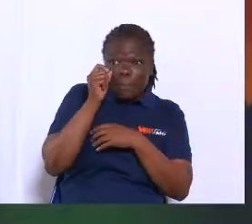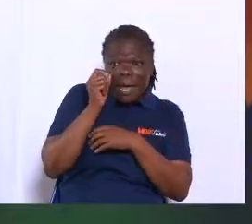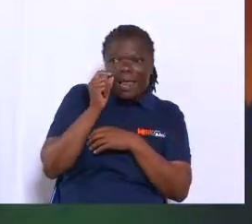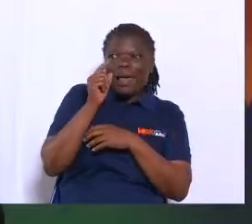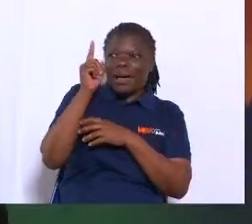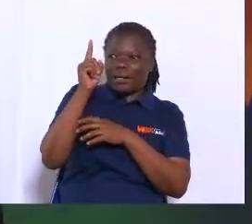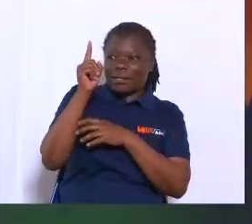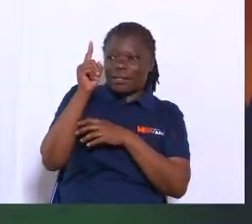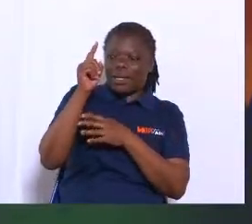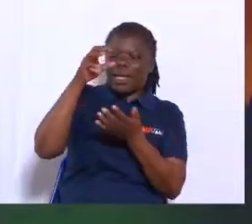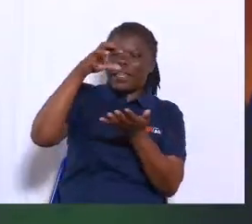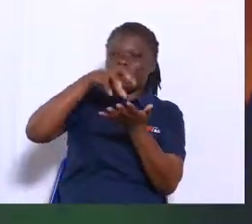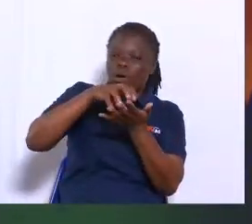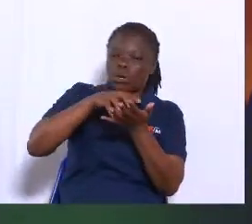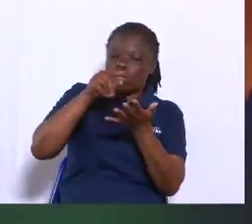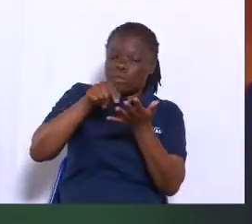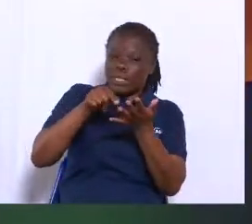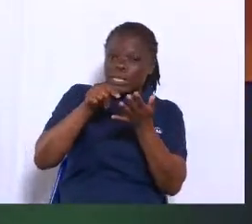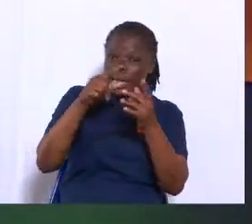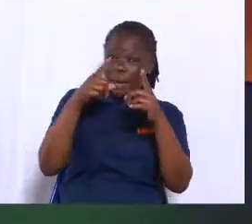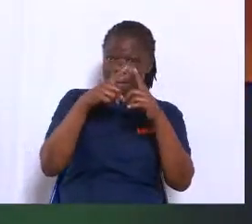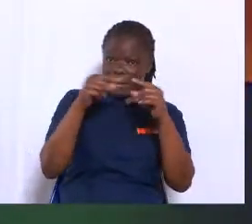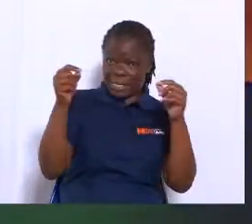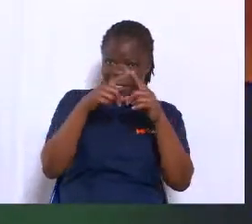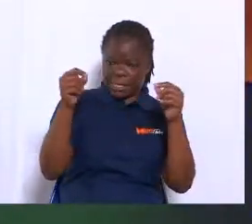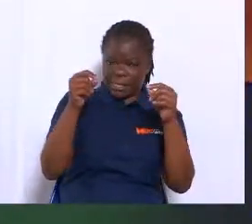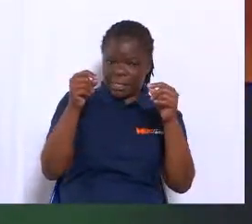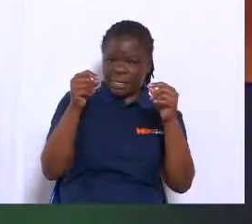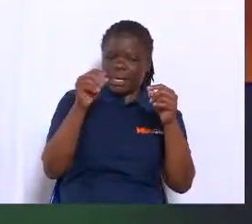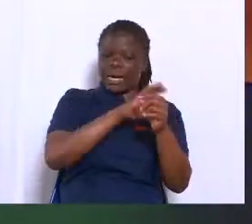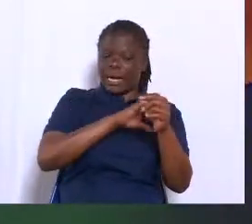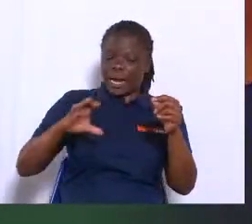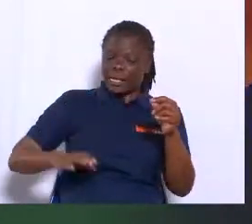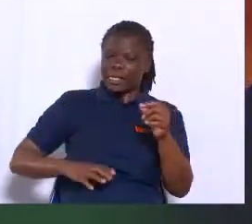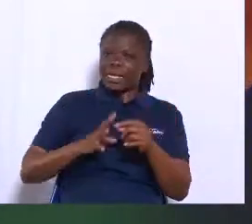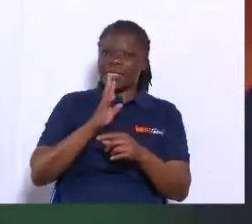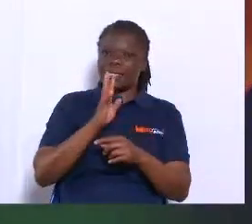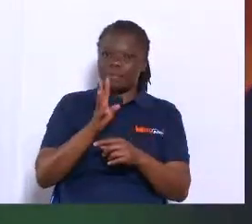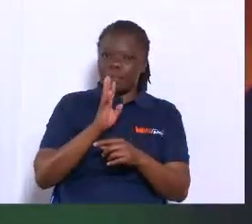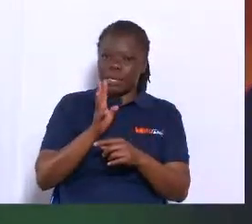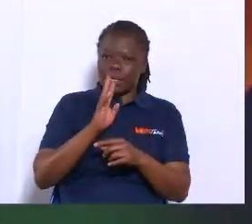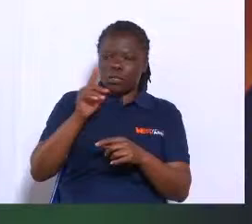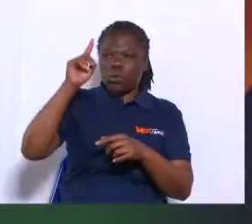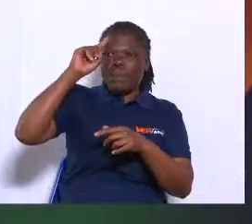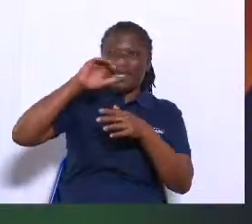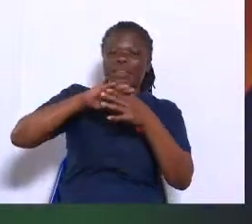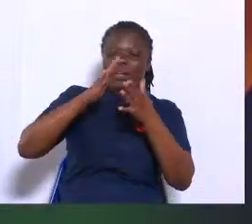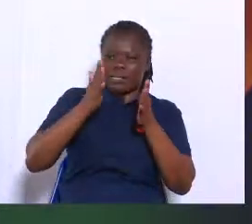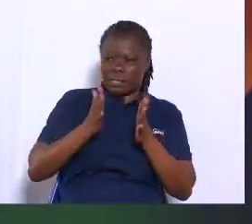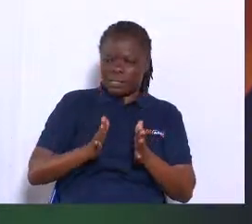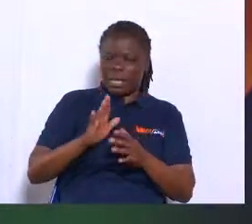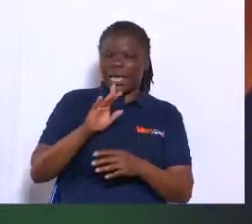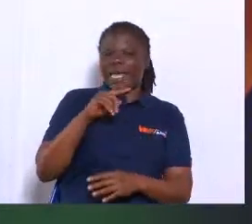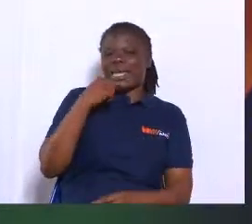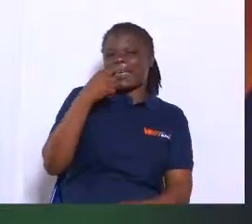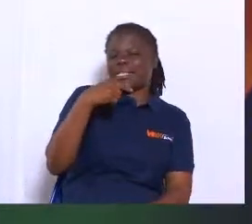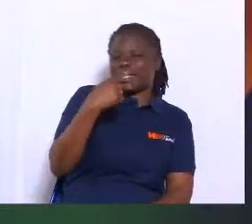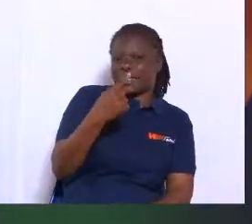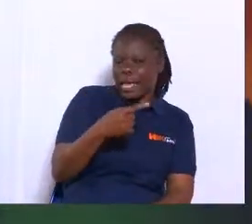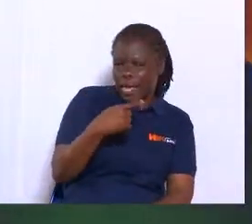the context of this passage, Christ is speaking to believers. He is saying